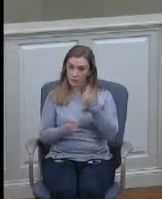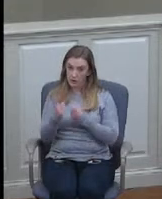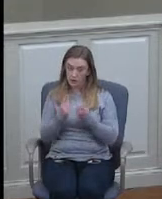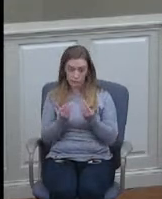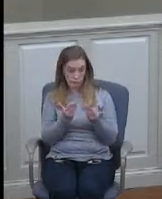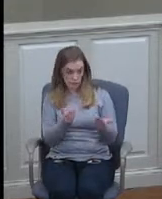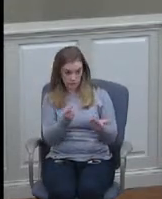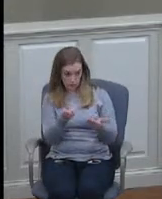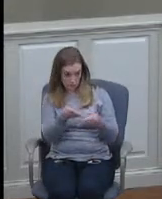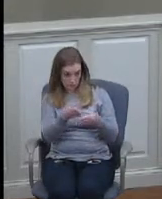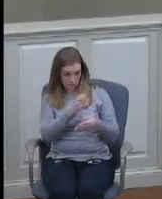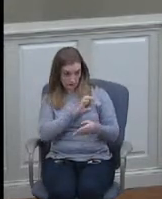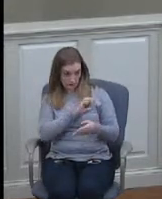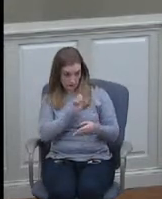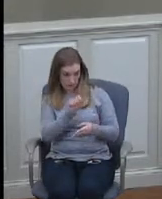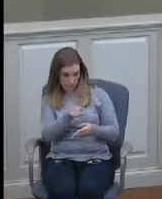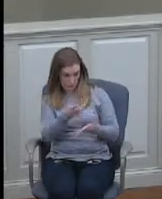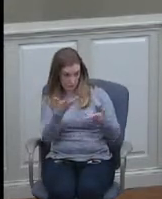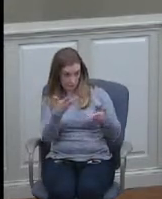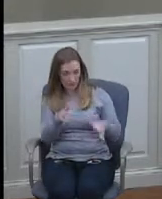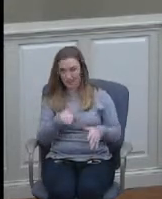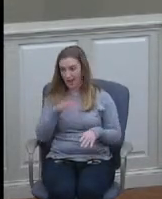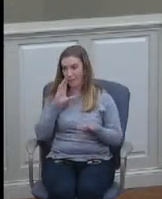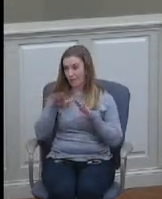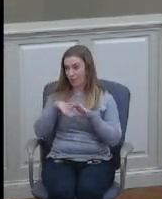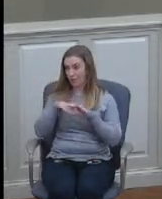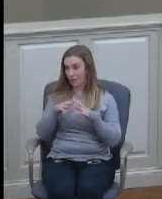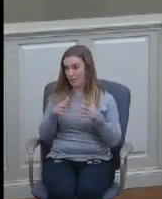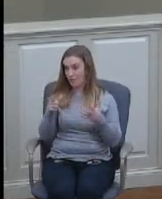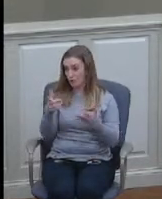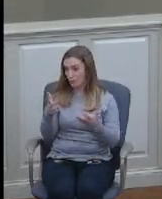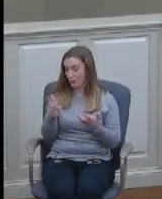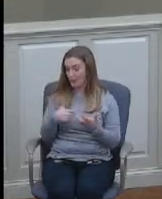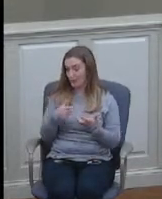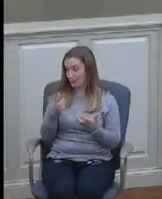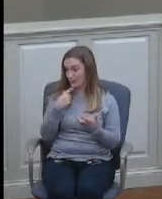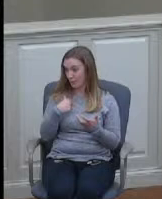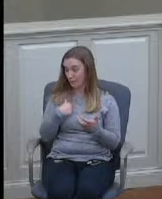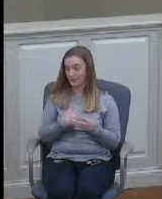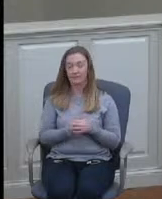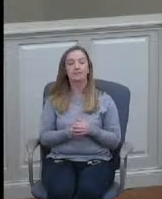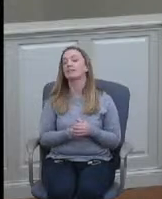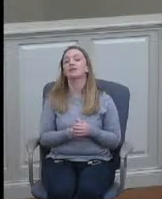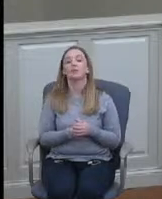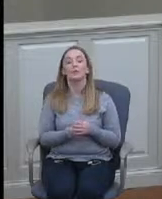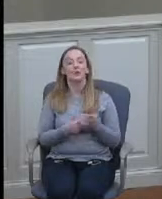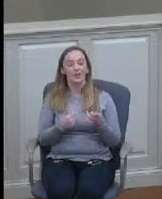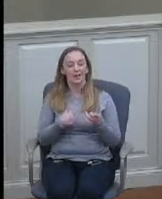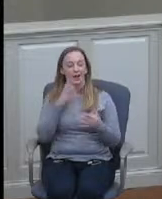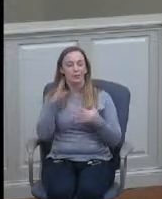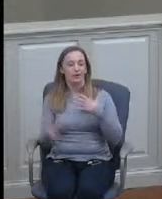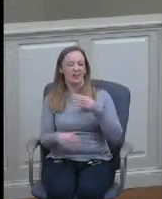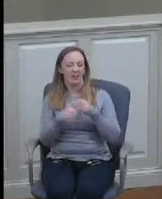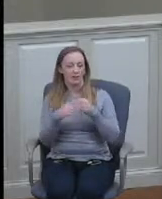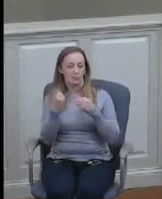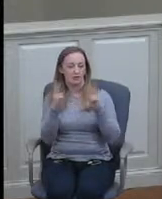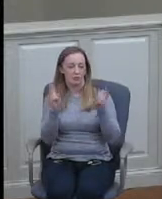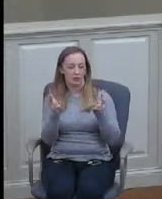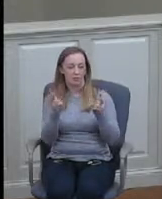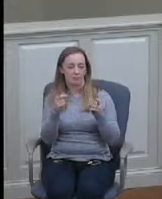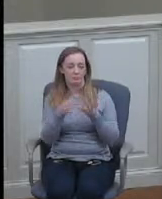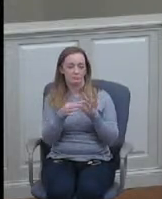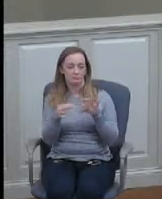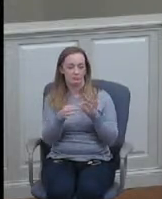you finished for, I mean? I mean, I'll talk as much as you want. You just say the word. Okay, well, I'll jump in here just because I think you touched on